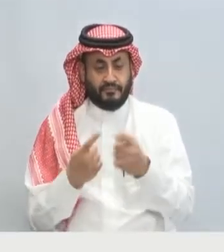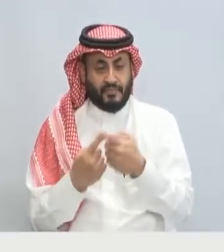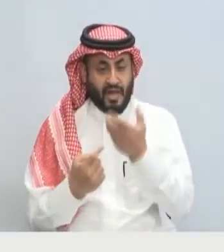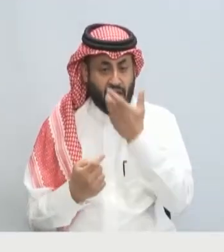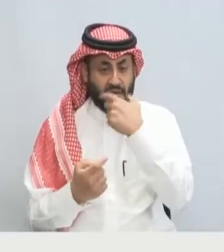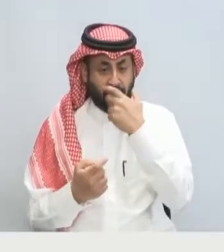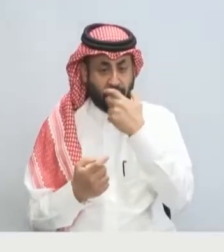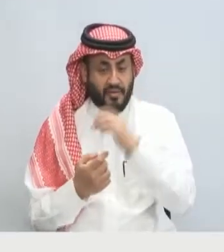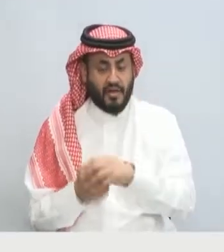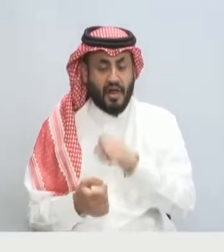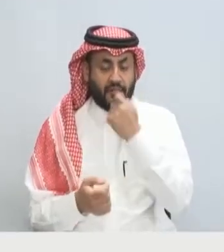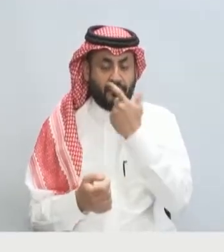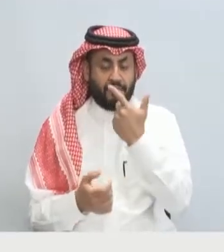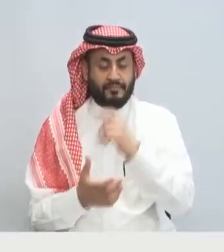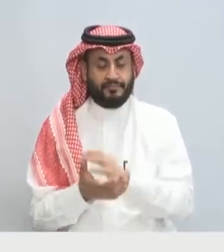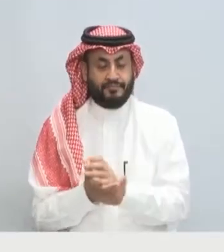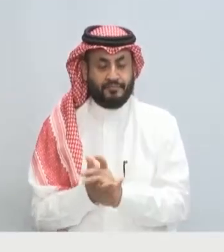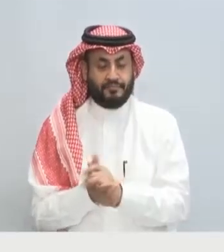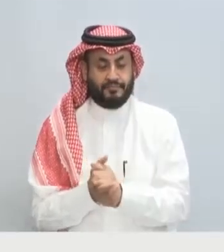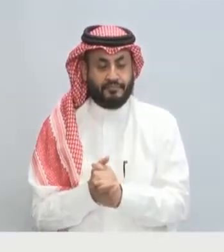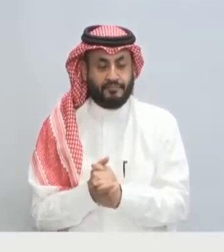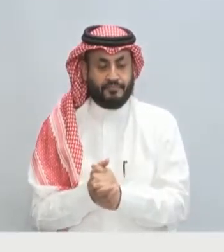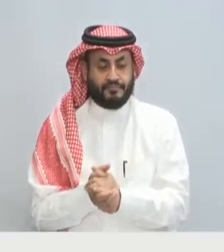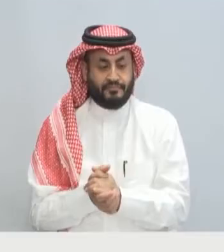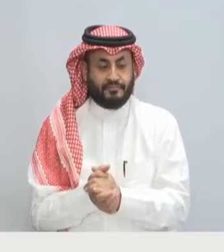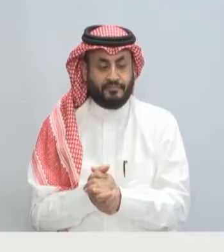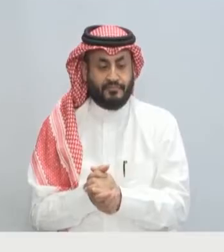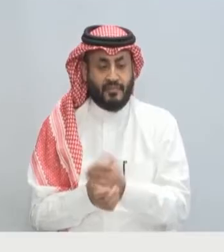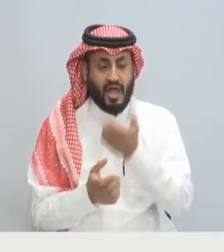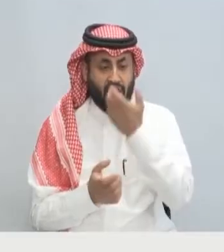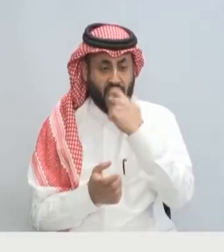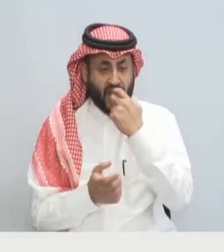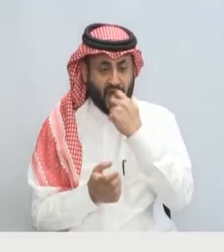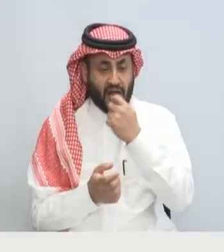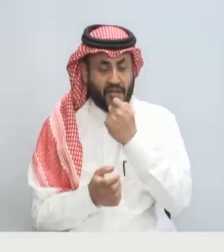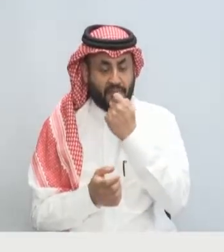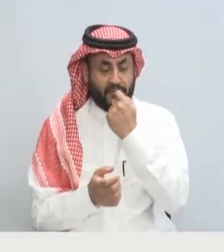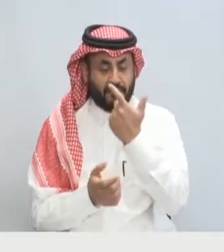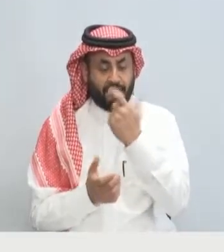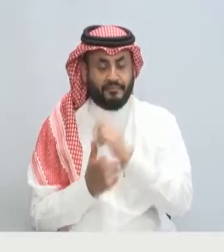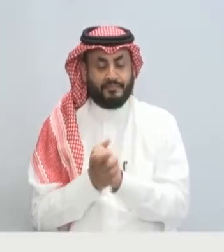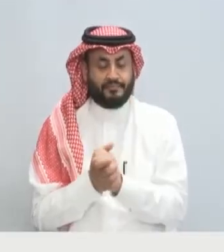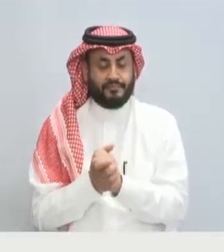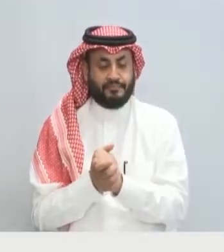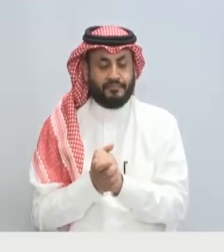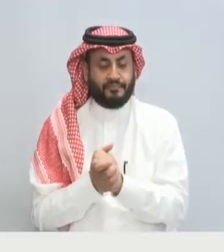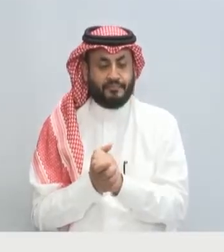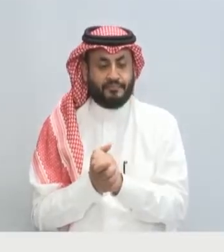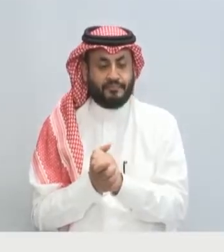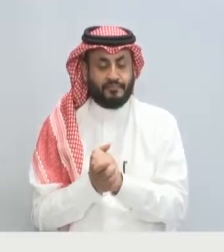Apples are sweet. Apples are sweet.